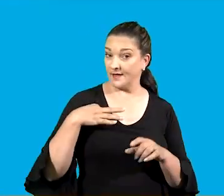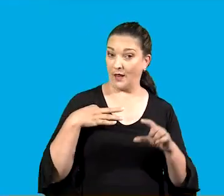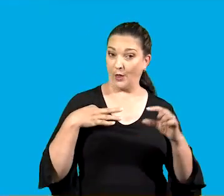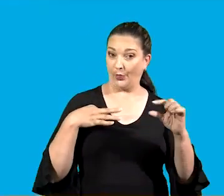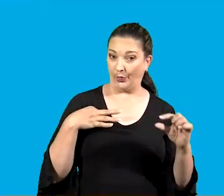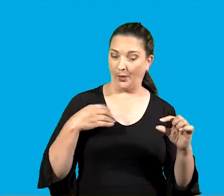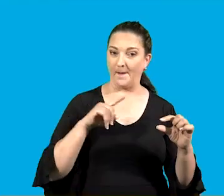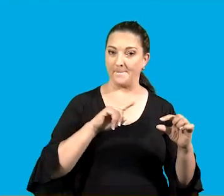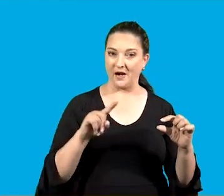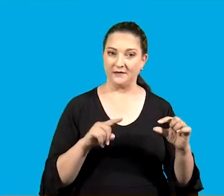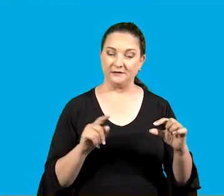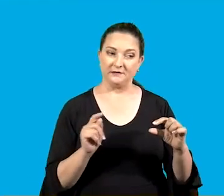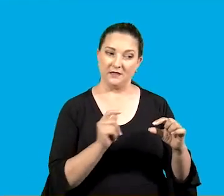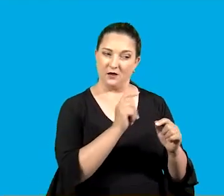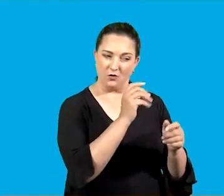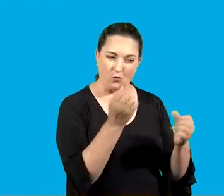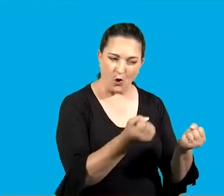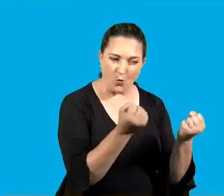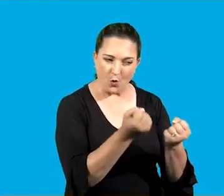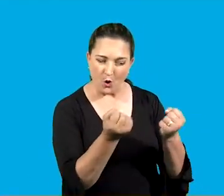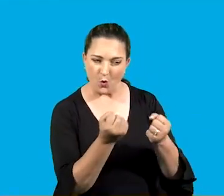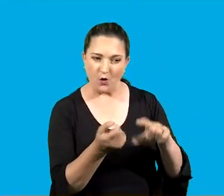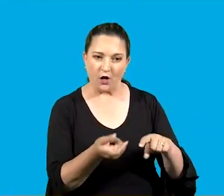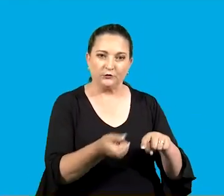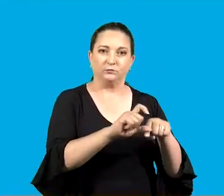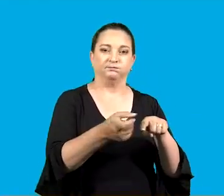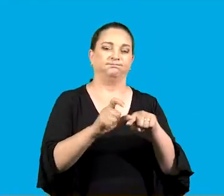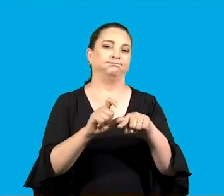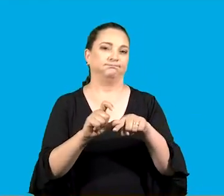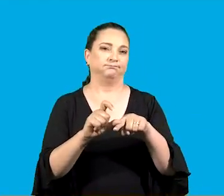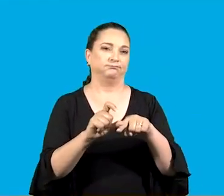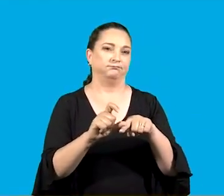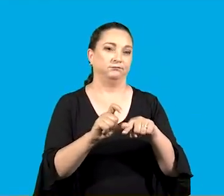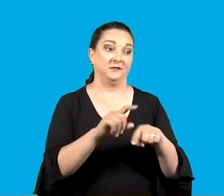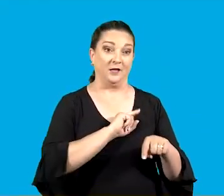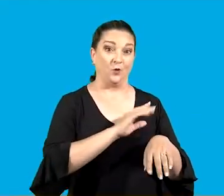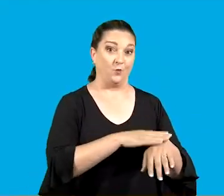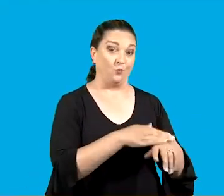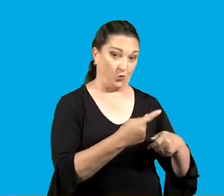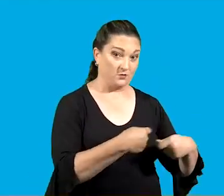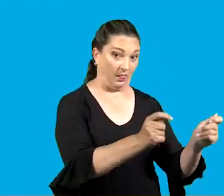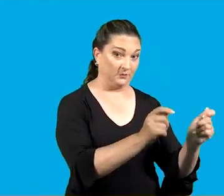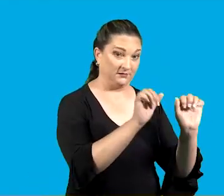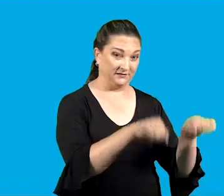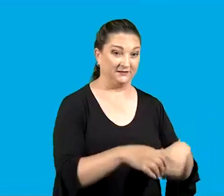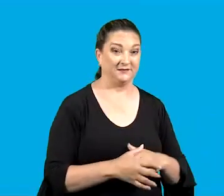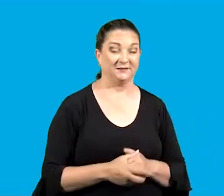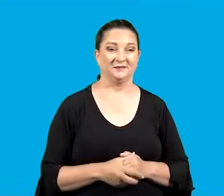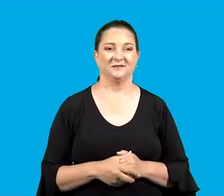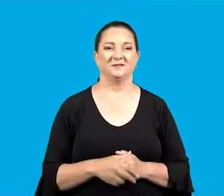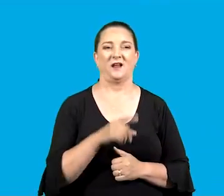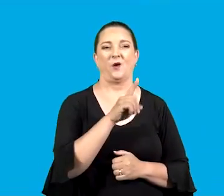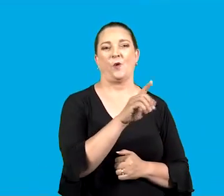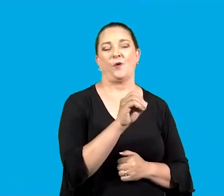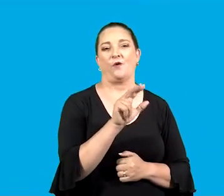commission. So the salespeople had to work harder. That led to an increase in sales, as you can see here,